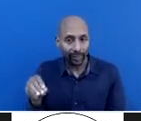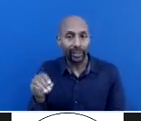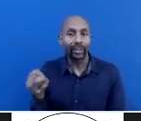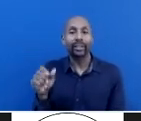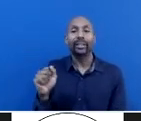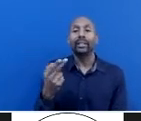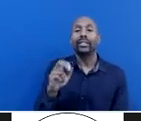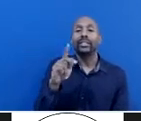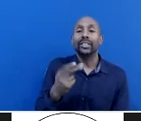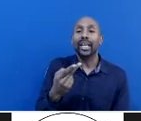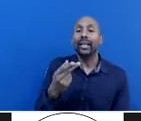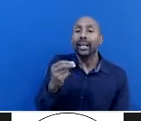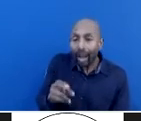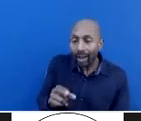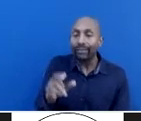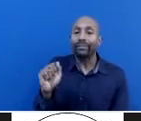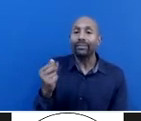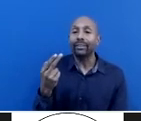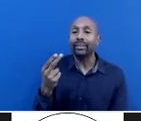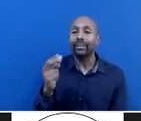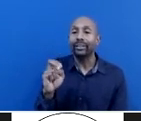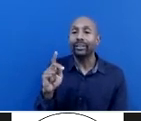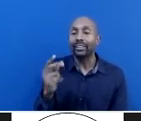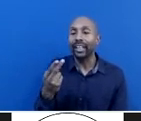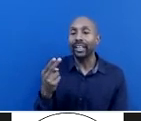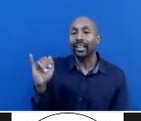Tijani, the founder of the Tijani Tariqa. He said,